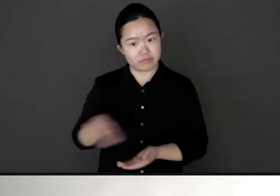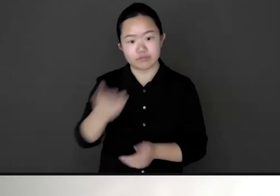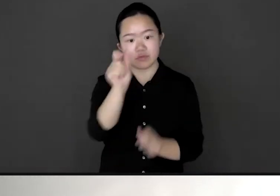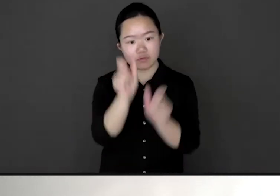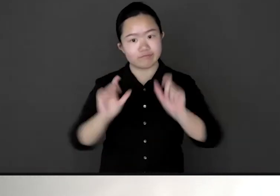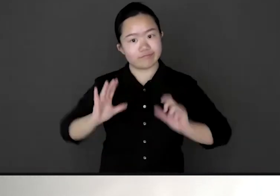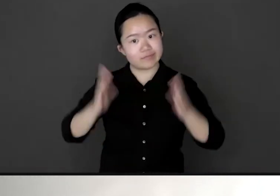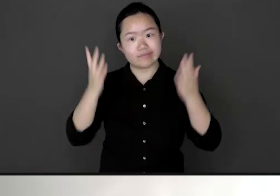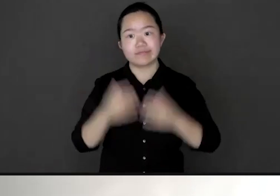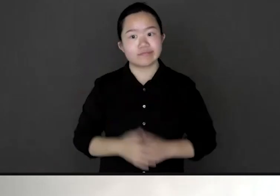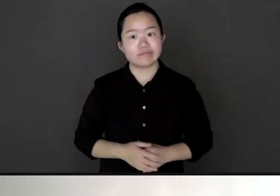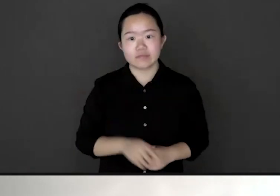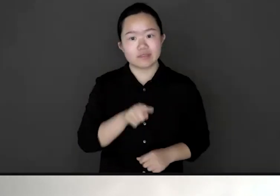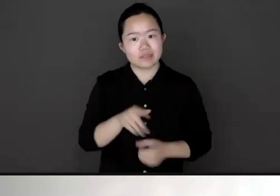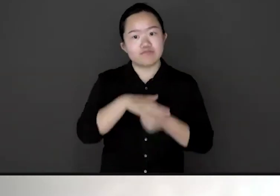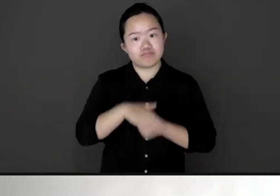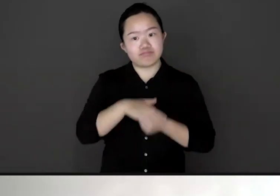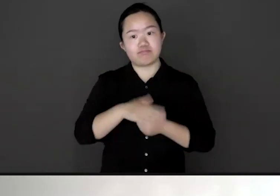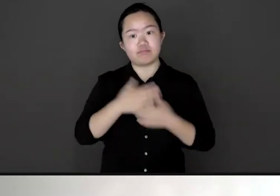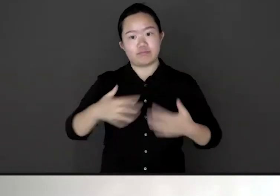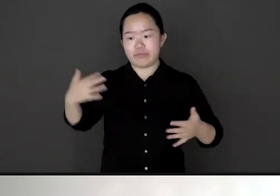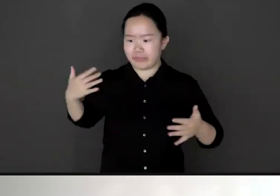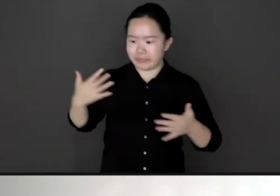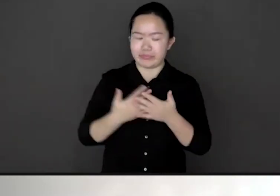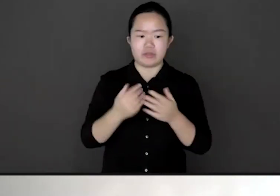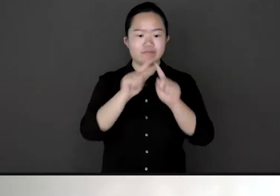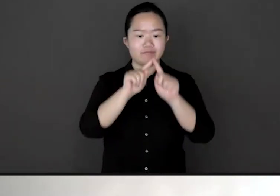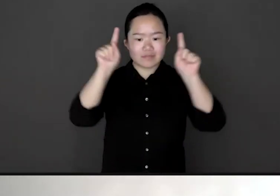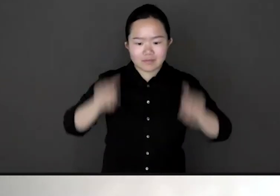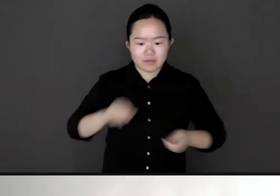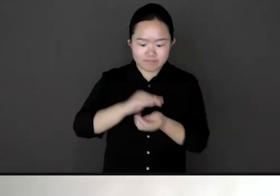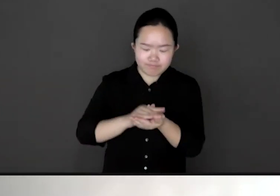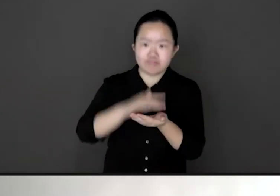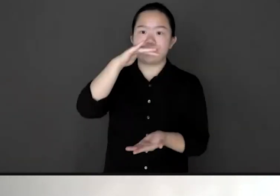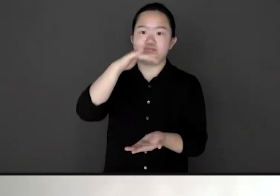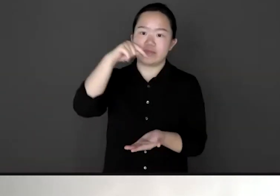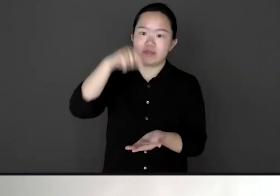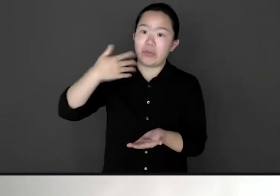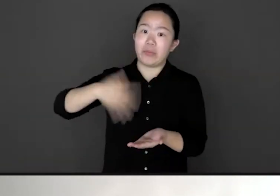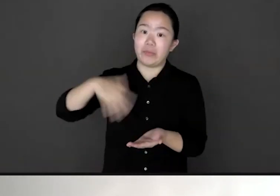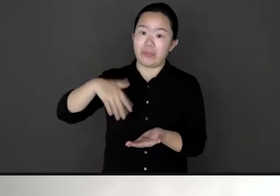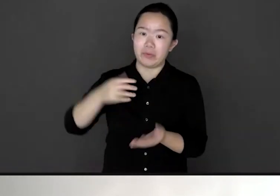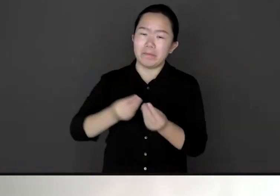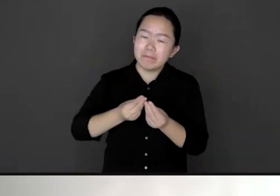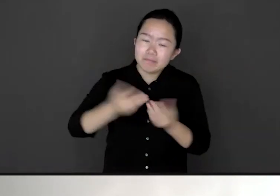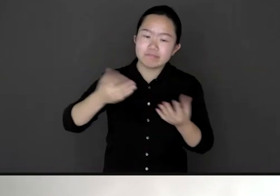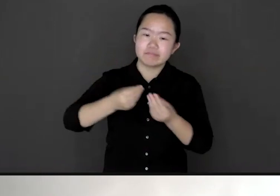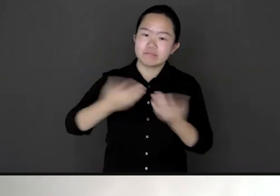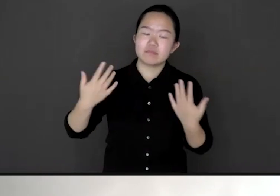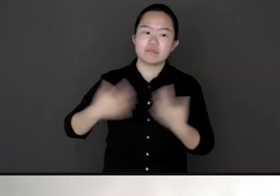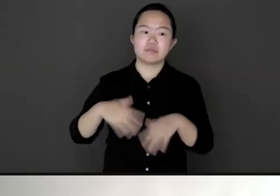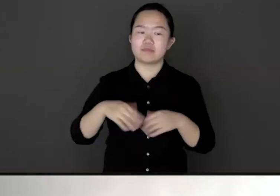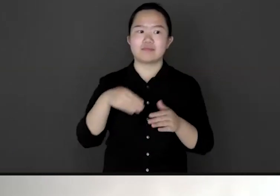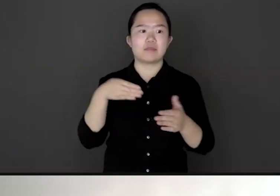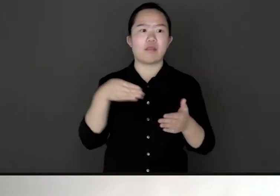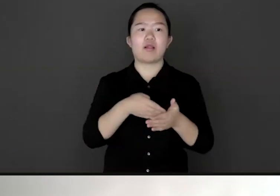it, right? So everybody doing why is it that I can make a document in PowerPoint fully accessible, right? But